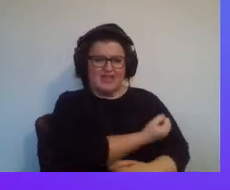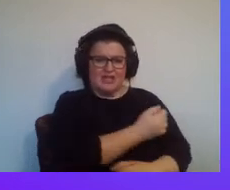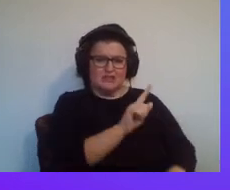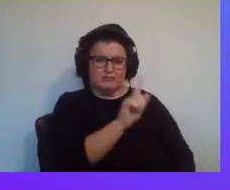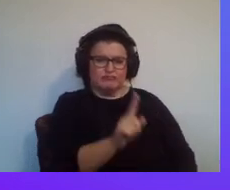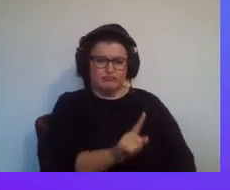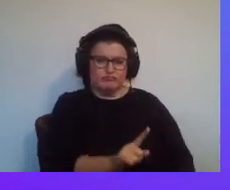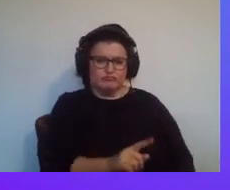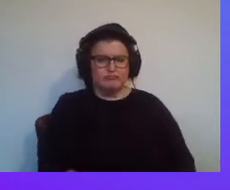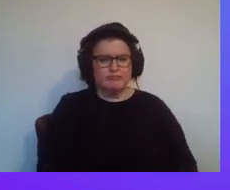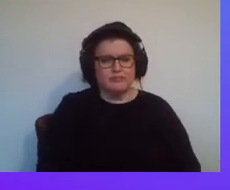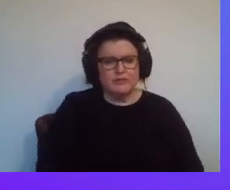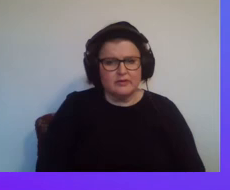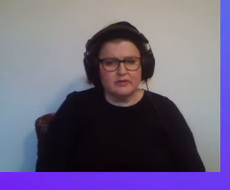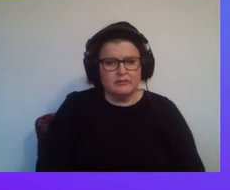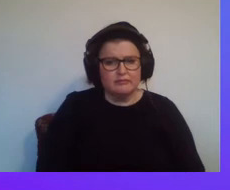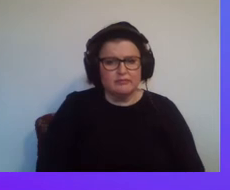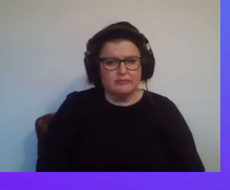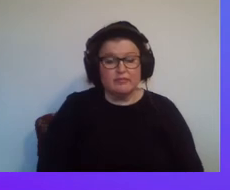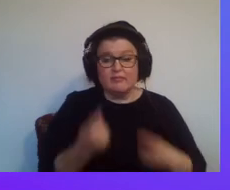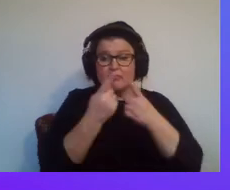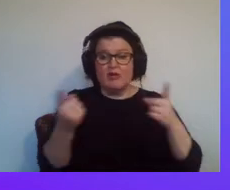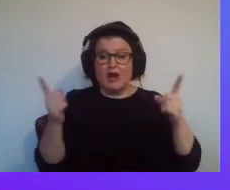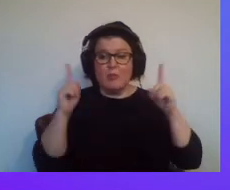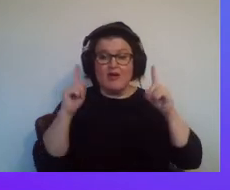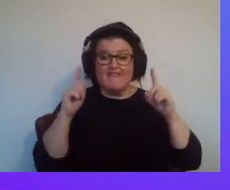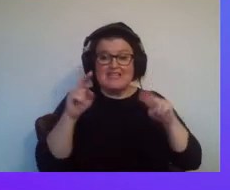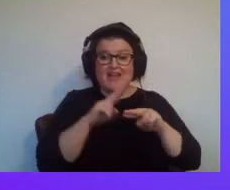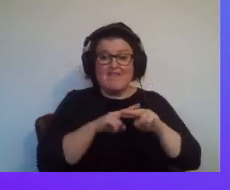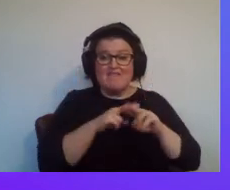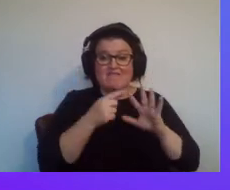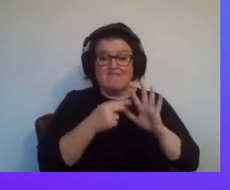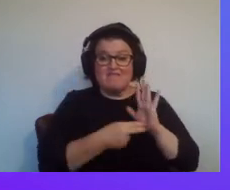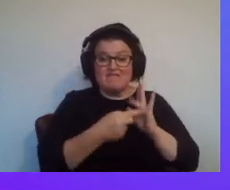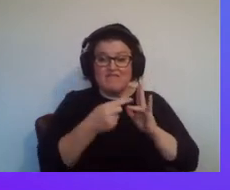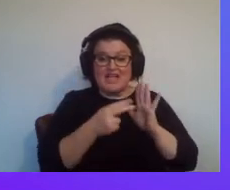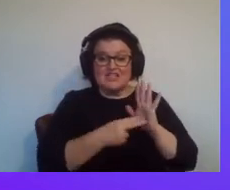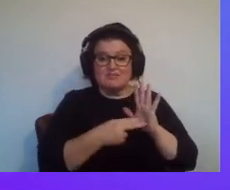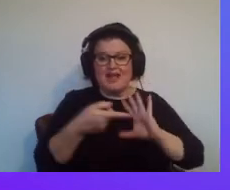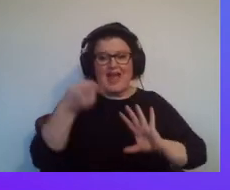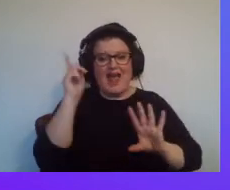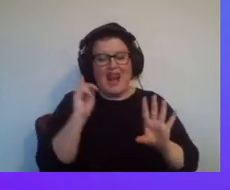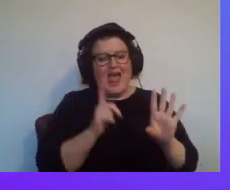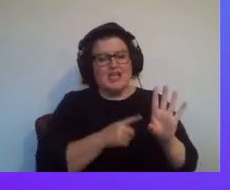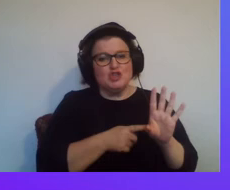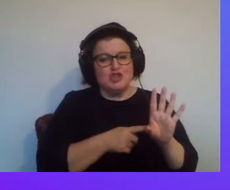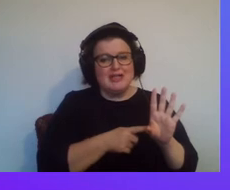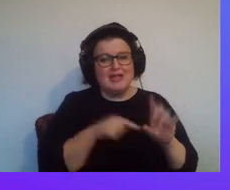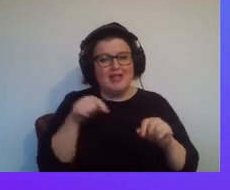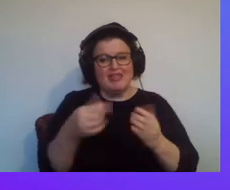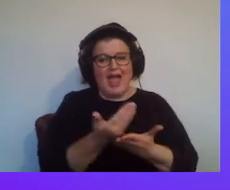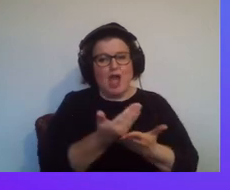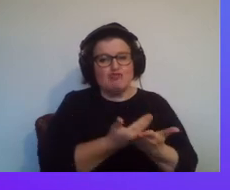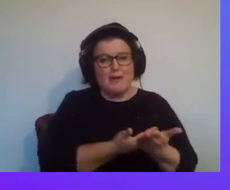You know, I'm really not going to sort of revisit that last year, because remember that report is the